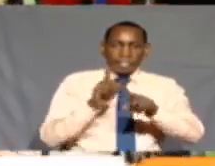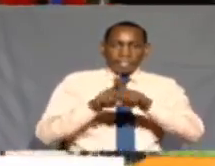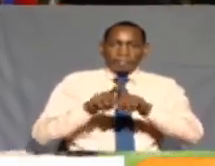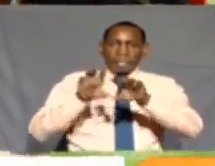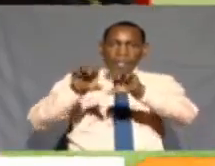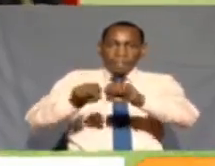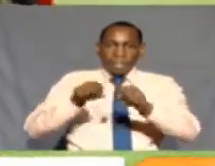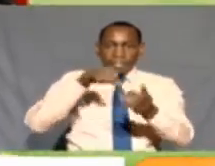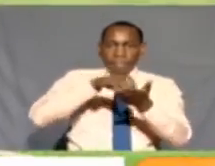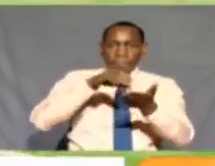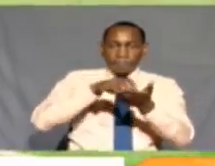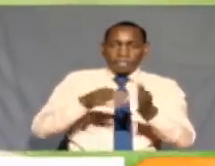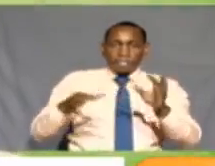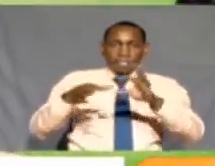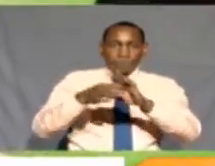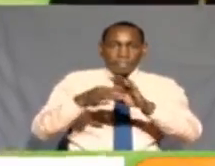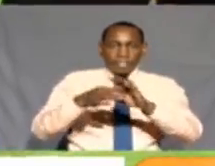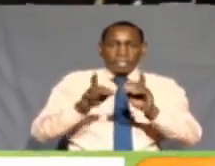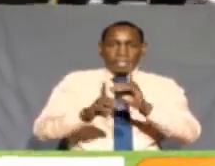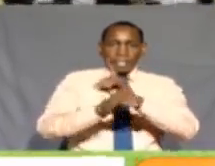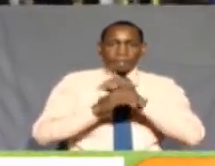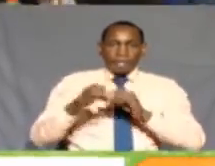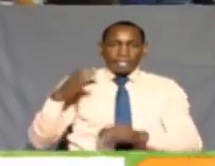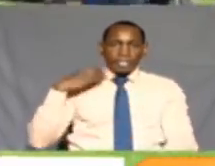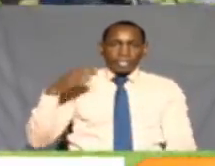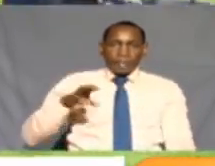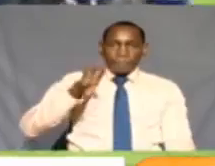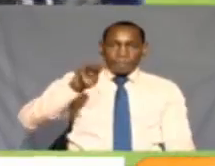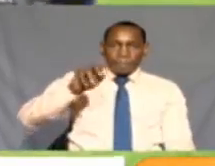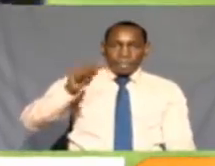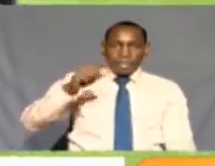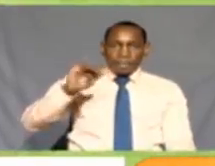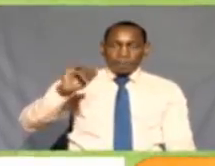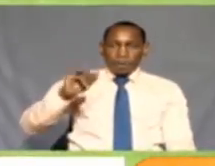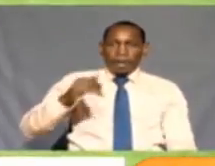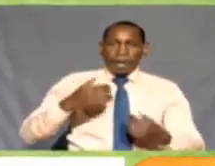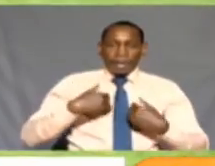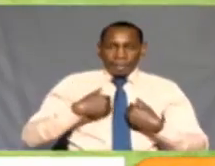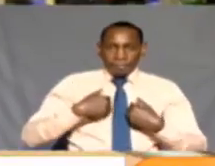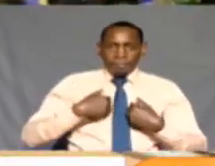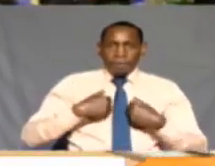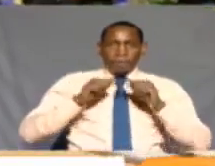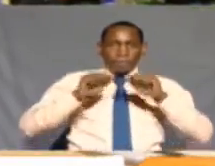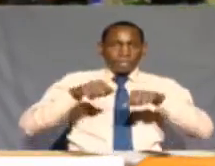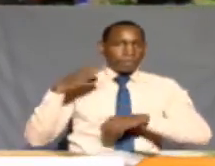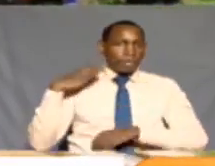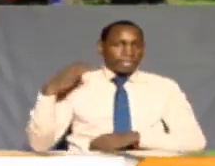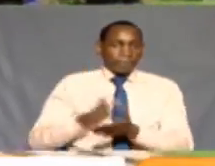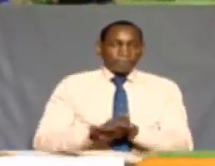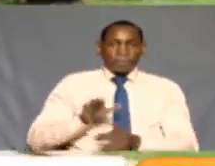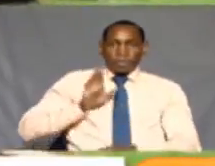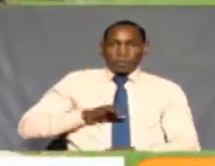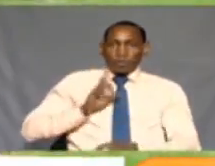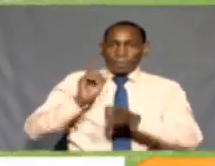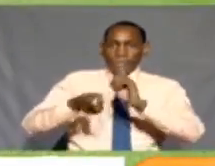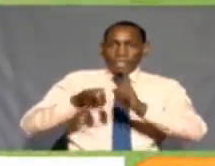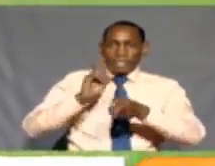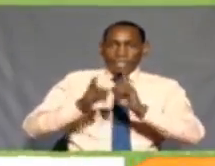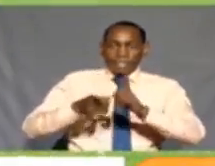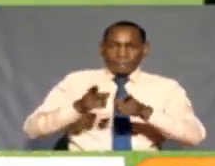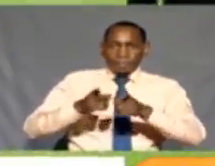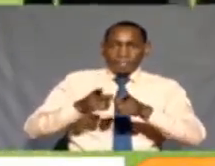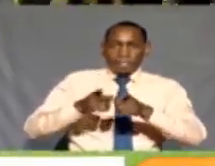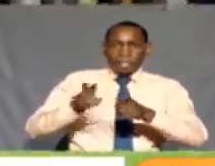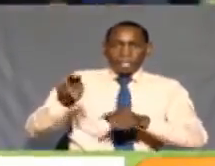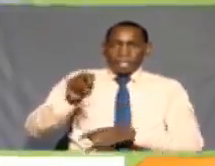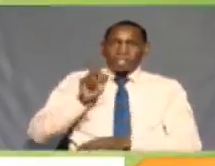their places and join defending champion Elijah Manangoi, who has a wild card to the championship. In the women's category, Faith Chepng'etich